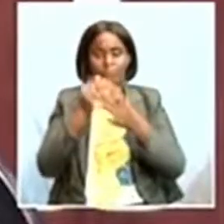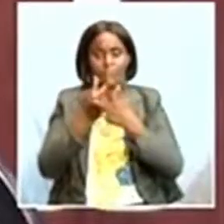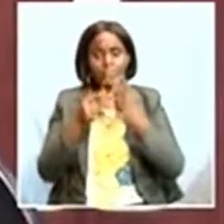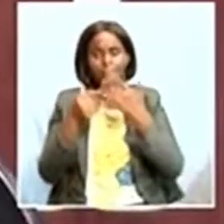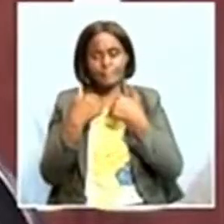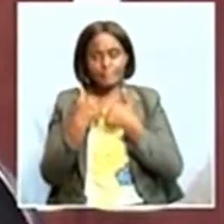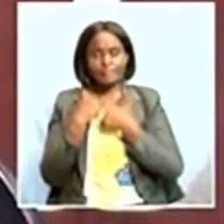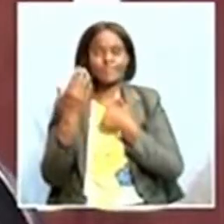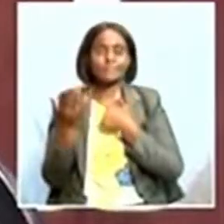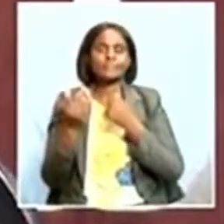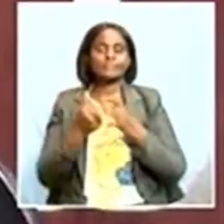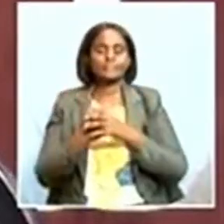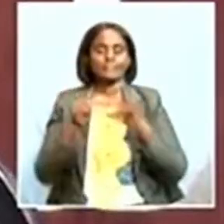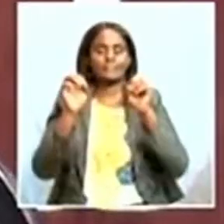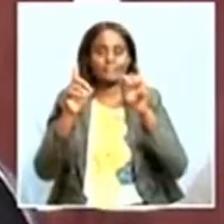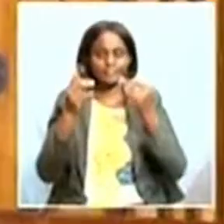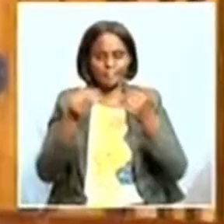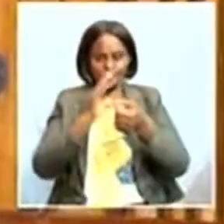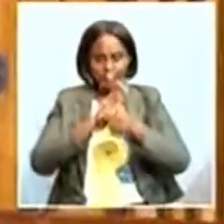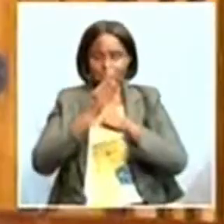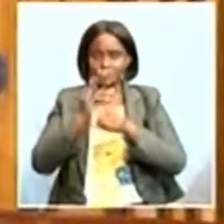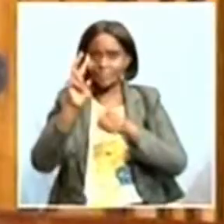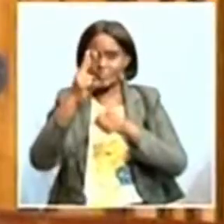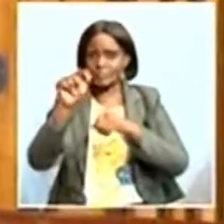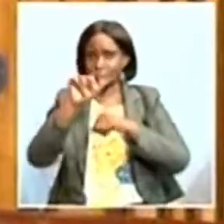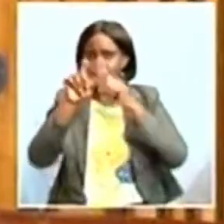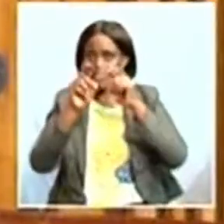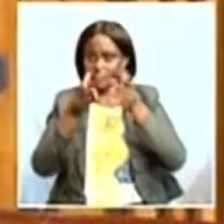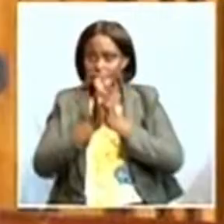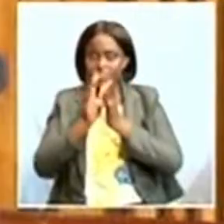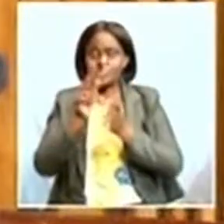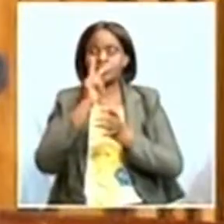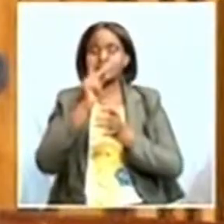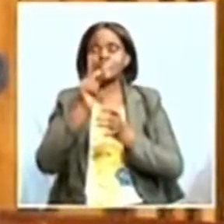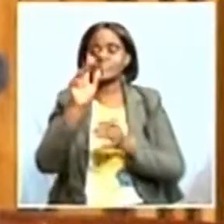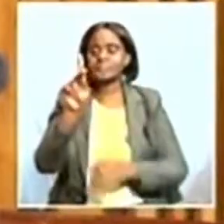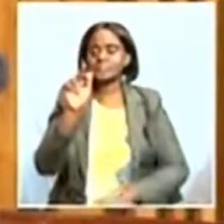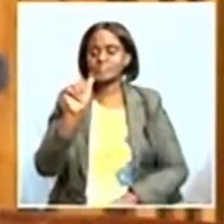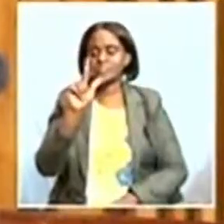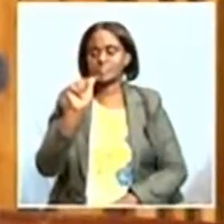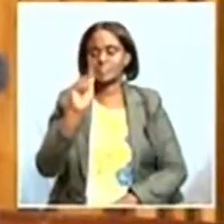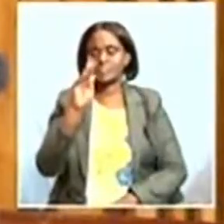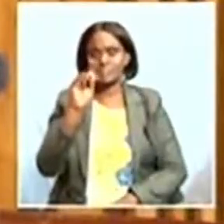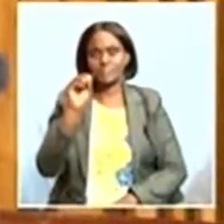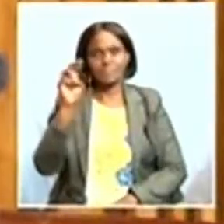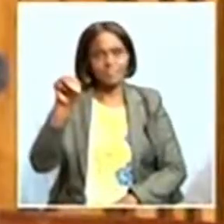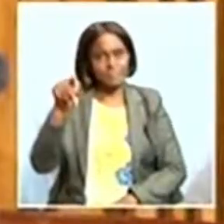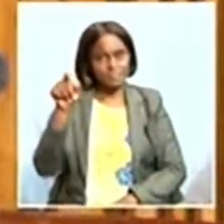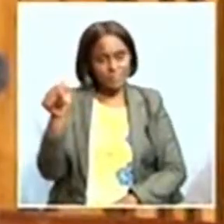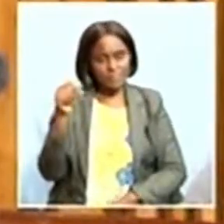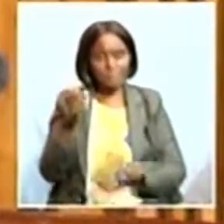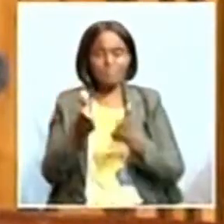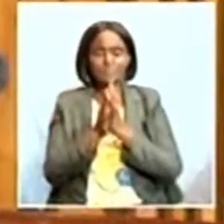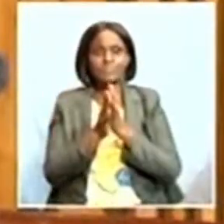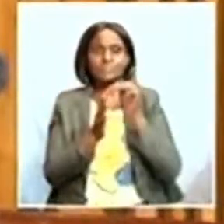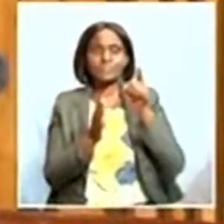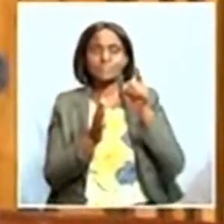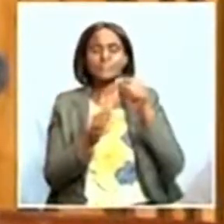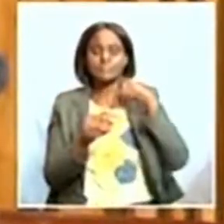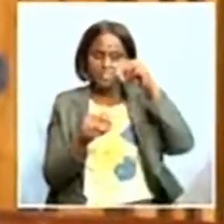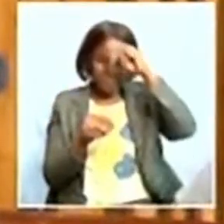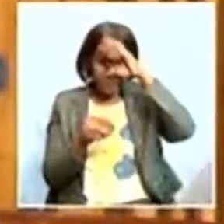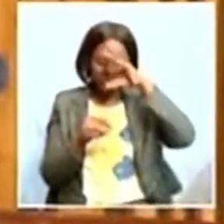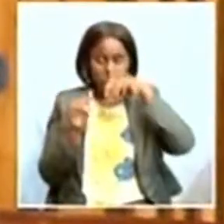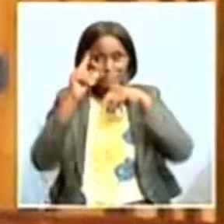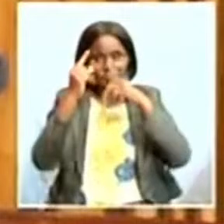in Isoka. Okay, and then the second question will be posed by Kalawa Central Member of Parliament, Mr. Chingamiyutu. He wants to find out from the Minister of Mines